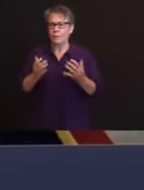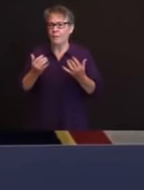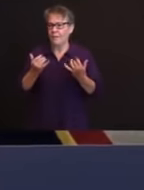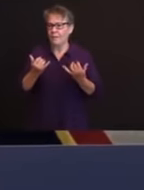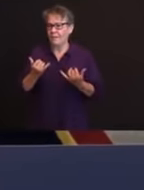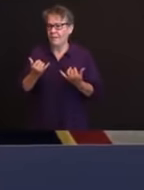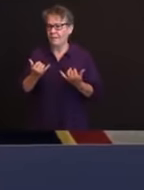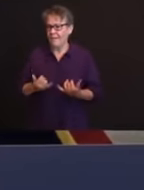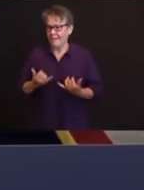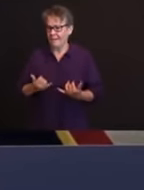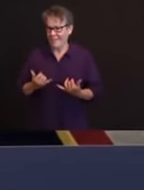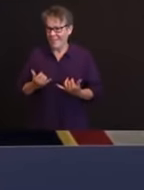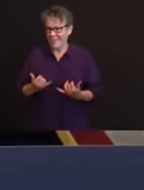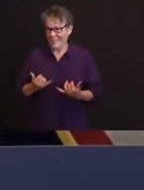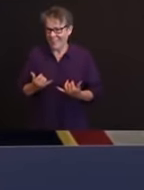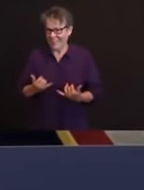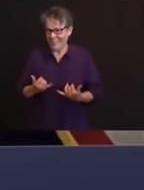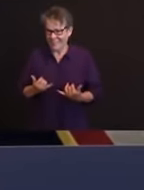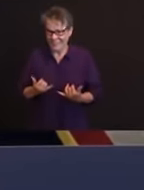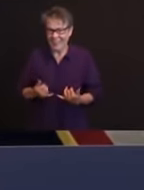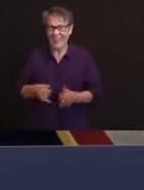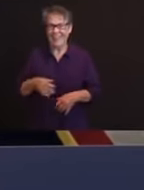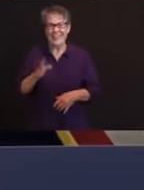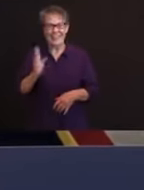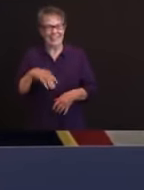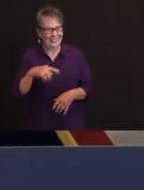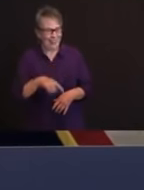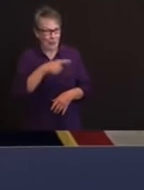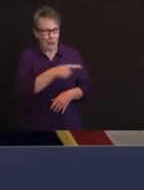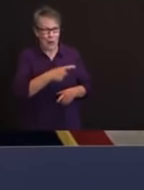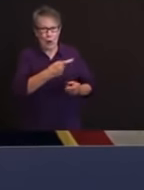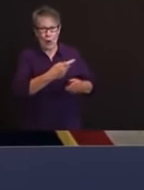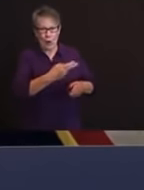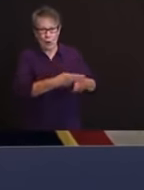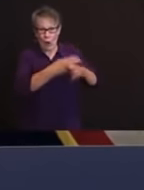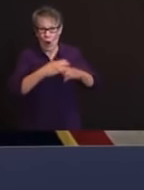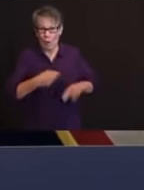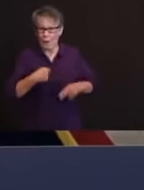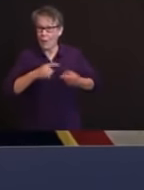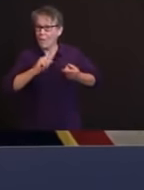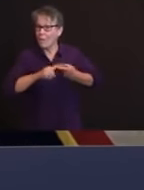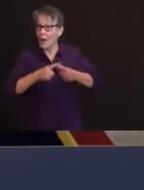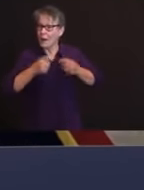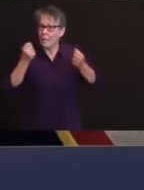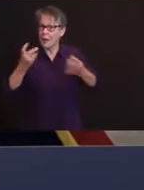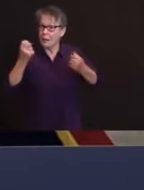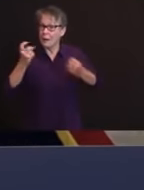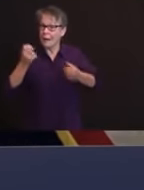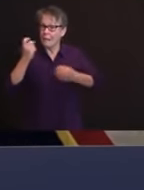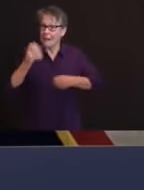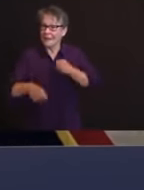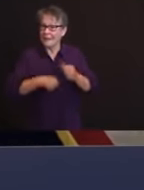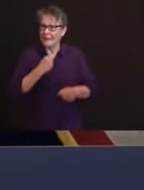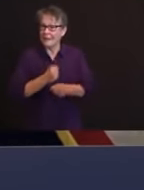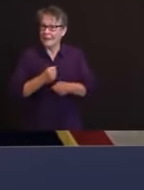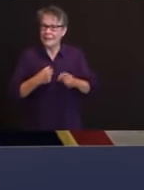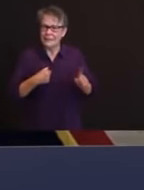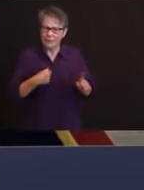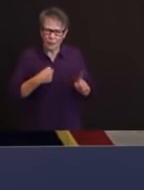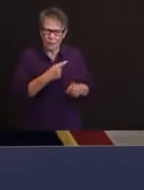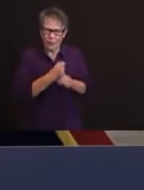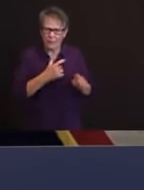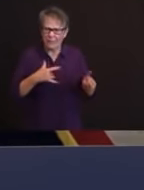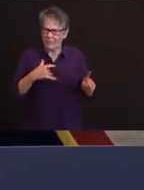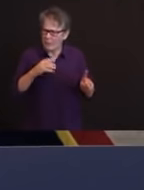other. It is an honor to sit at this table with people who are unequivocally heroes in our state, and I'm just